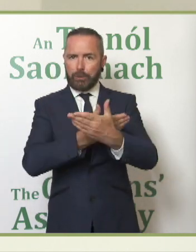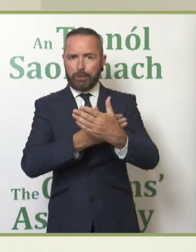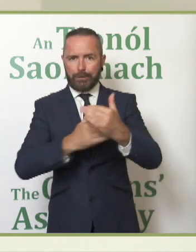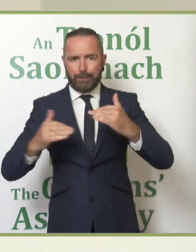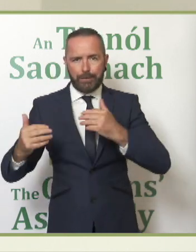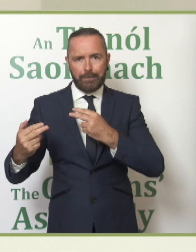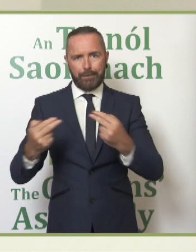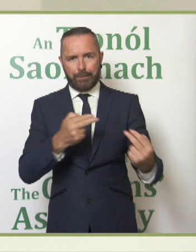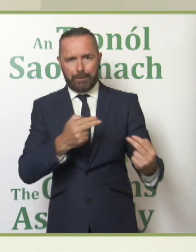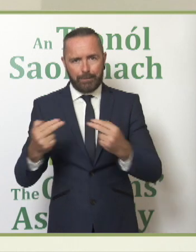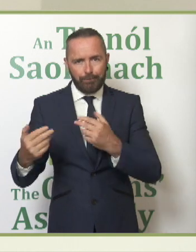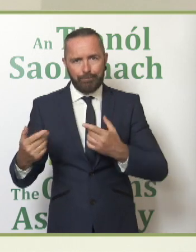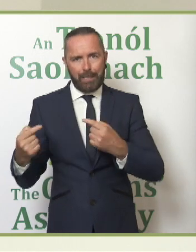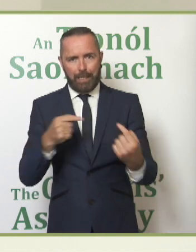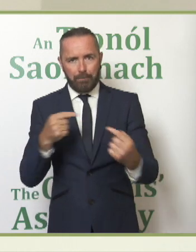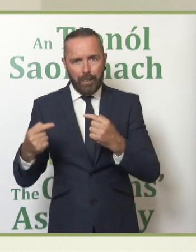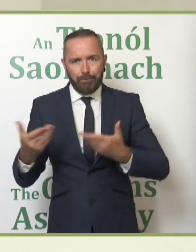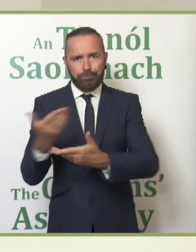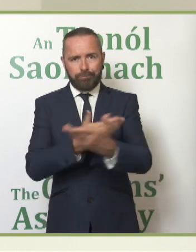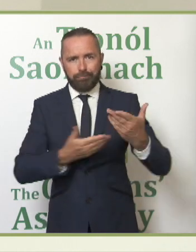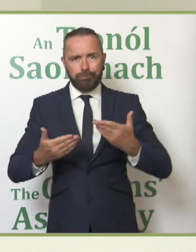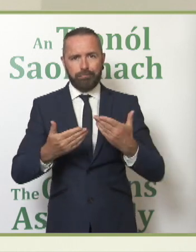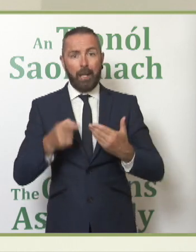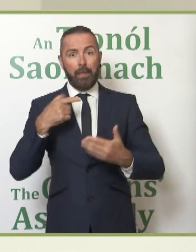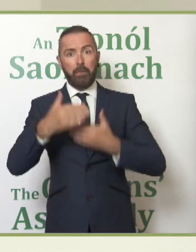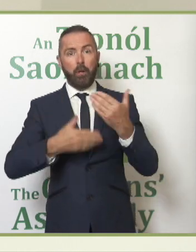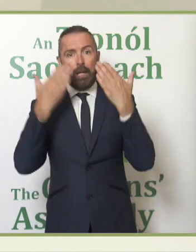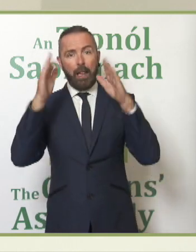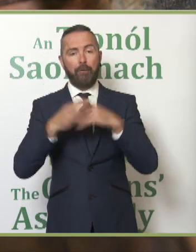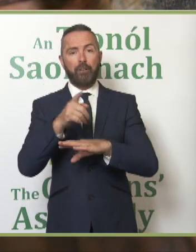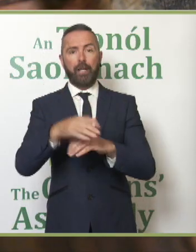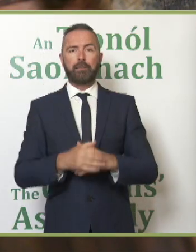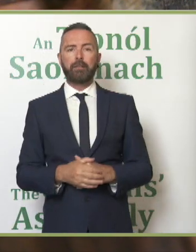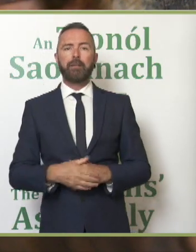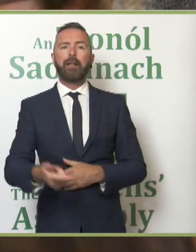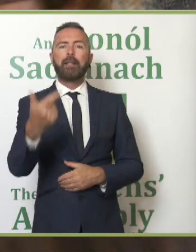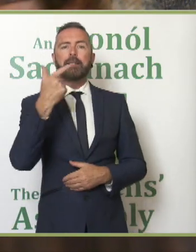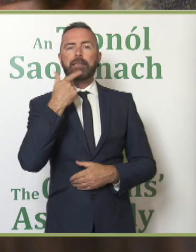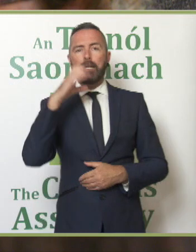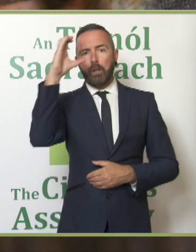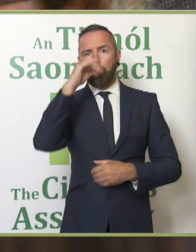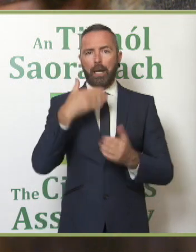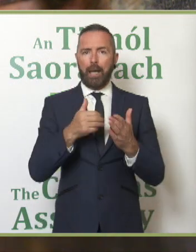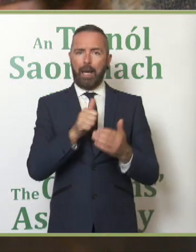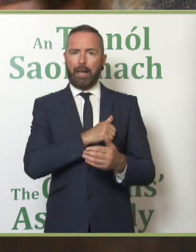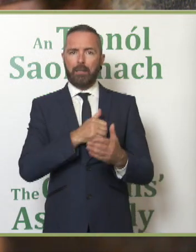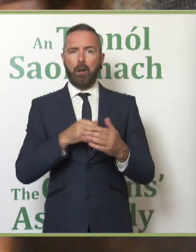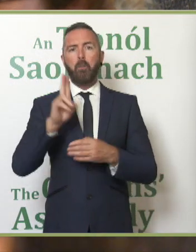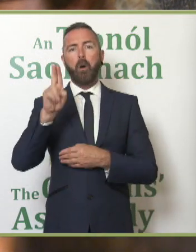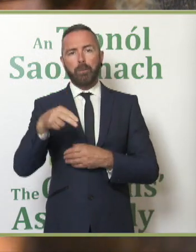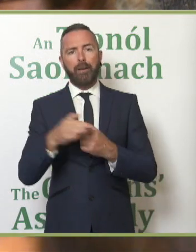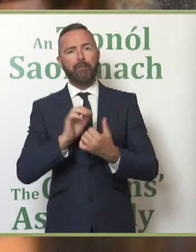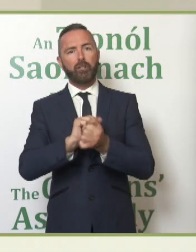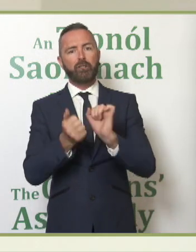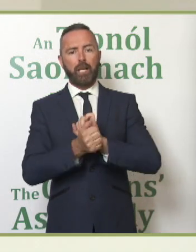for, and the process gives us that time to do that. Secondly, looking at the possibilities for change. Like I said in my own opening